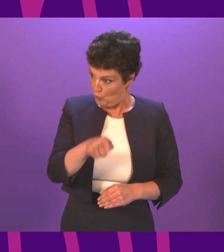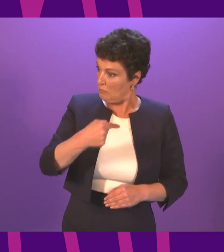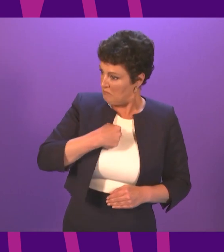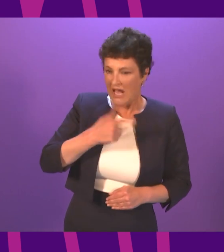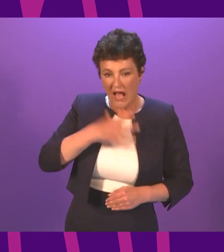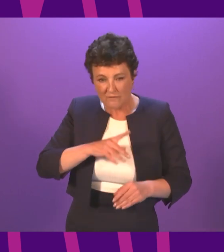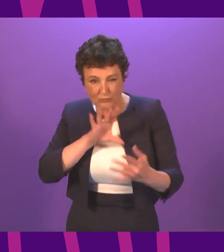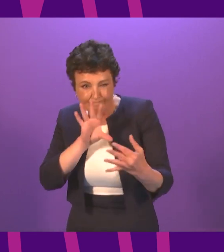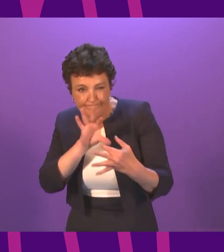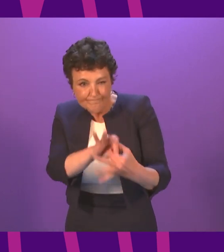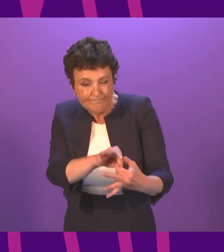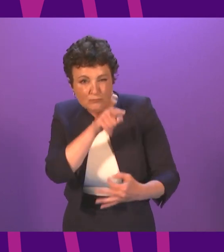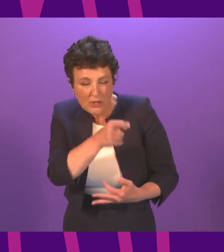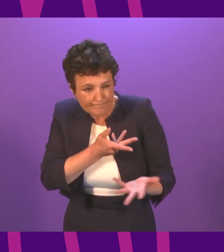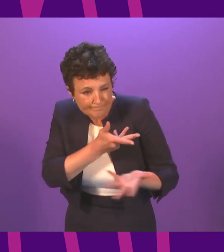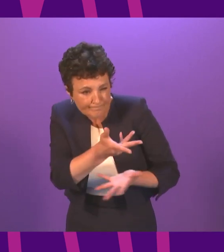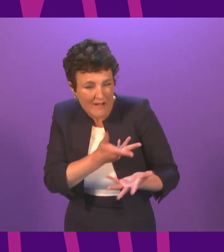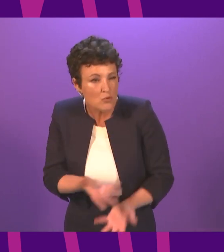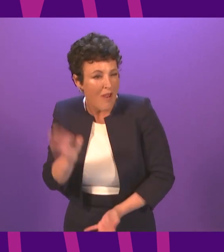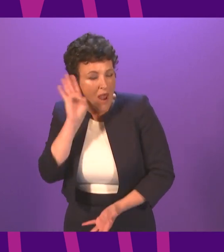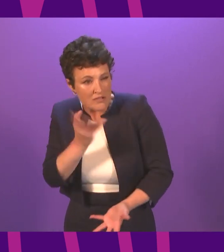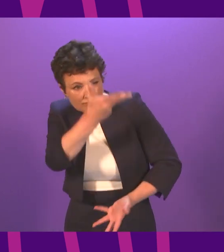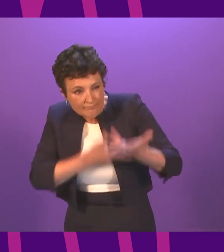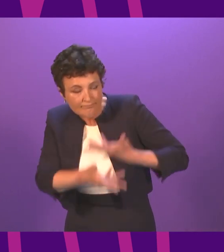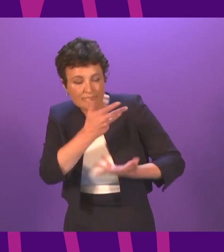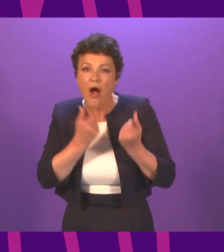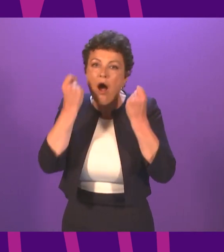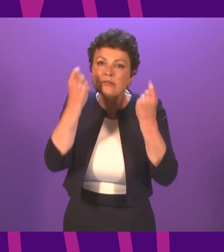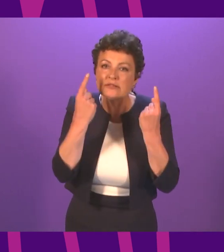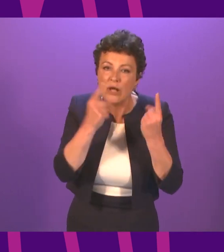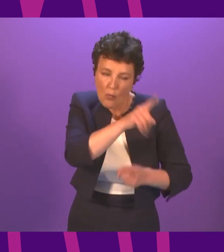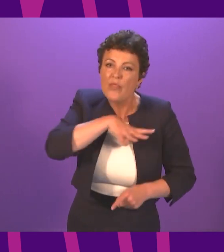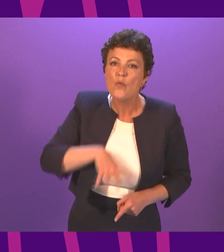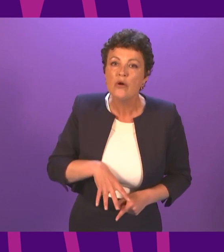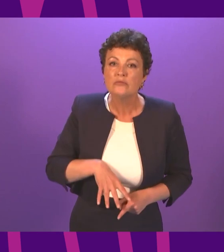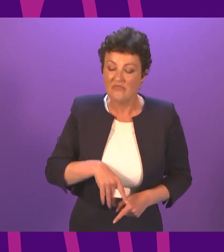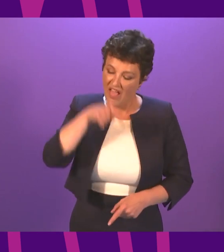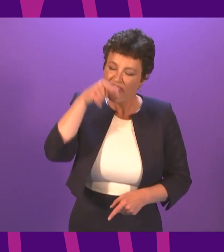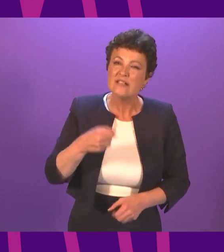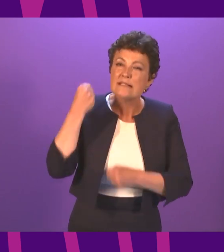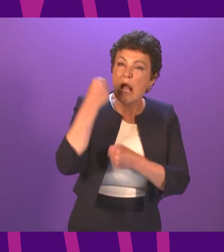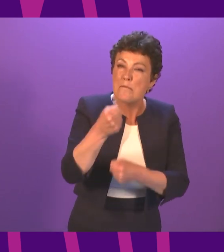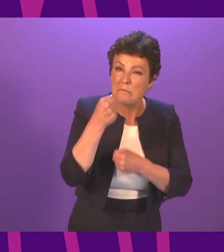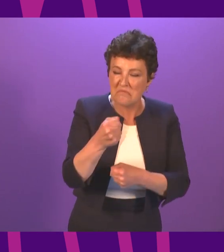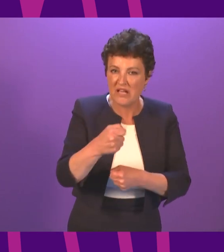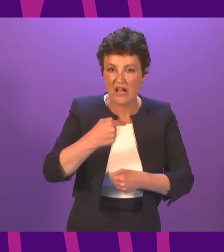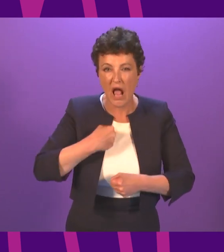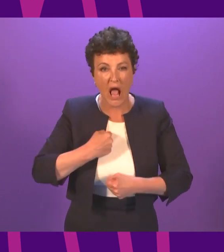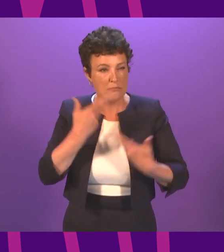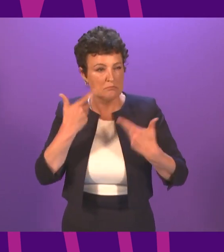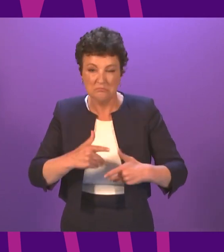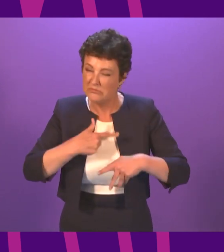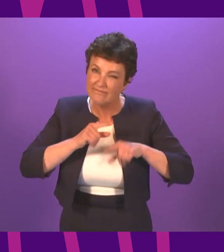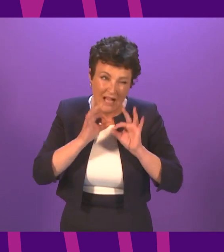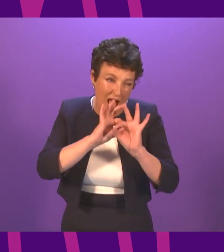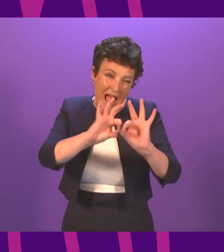to others, to listen, to understand and to act. In this campaign, I reached out across the constitutional